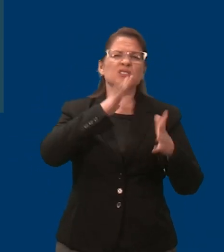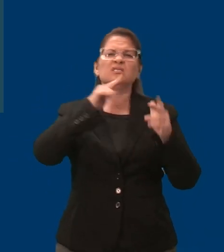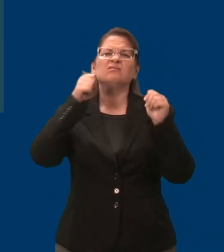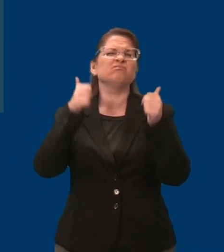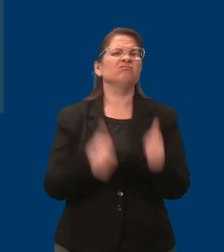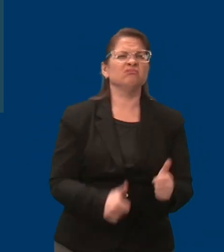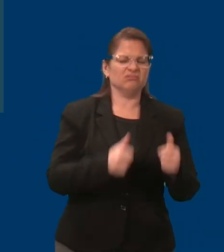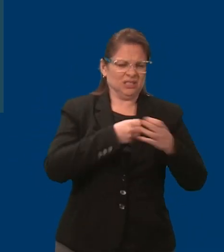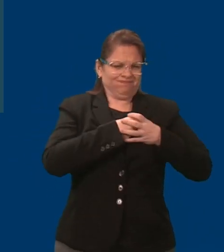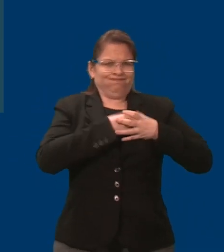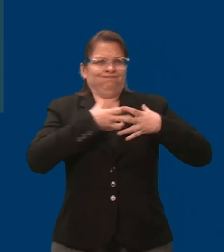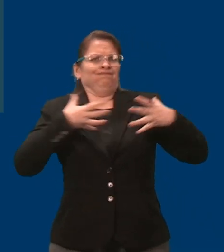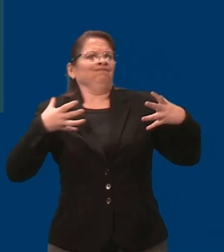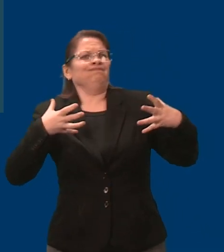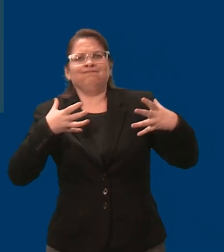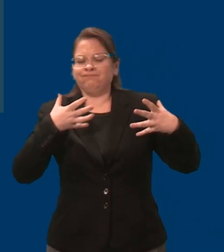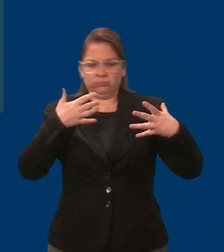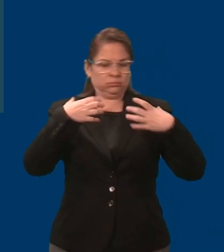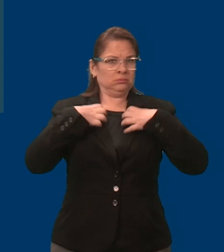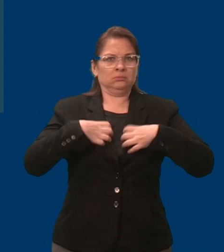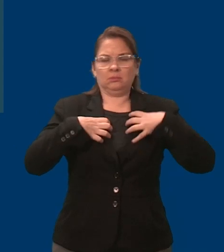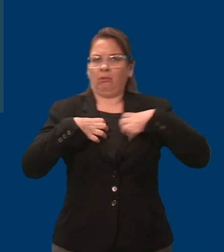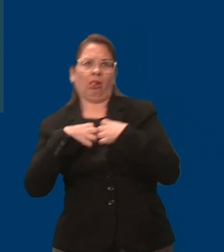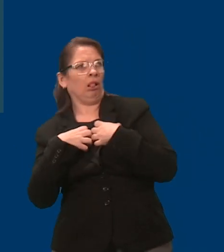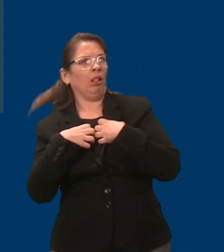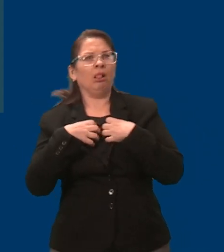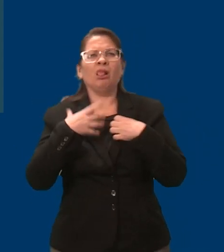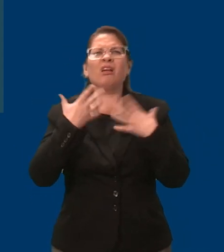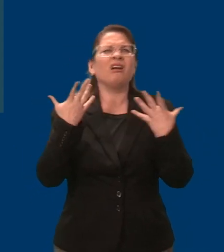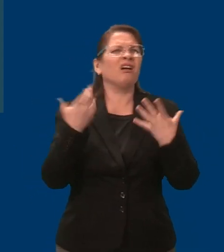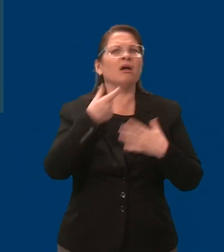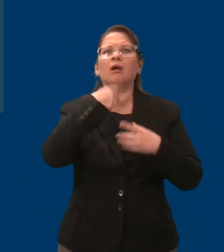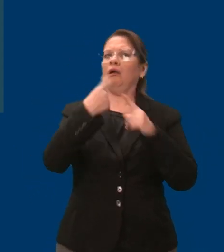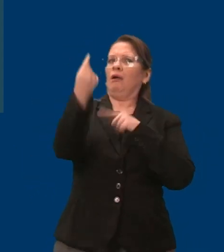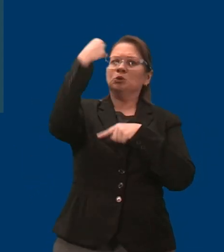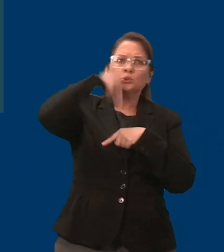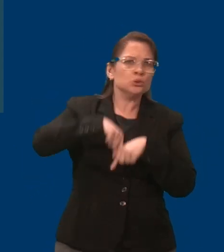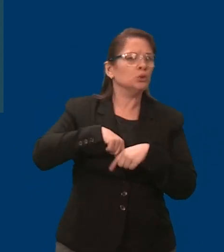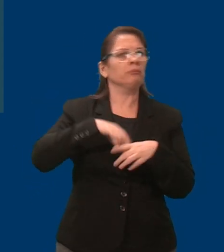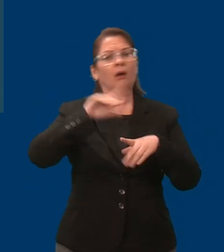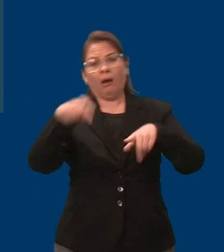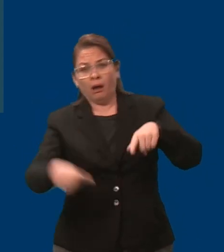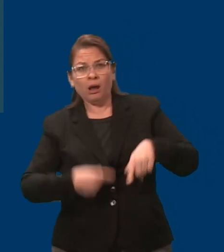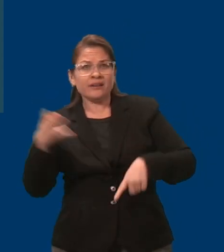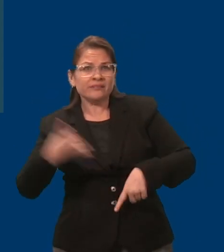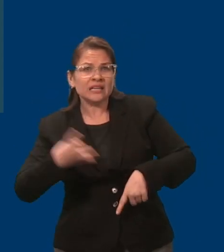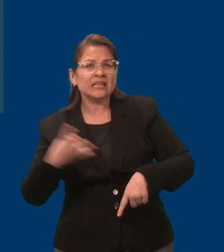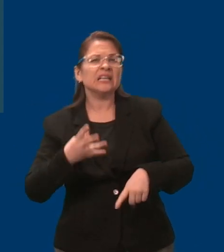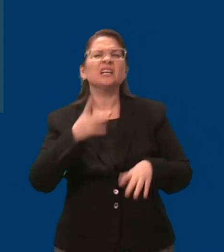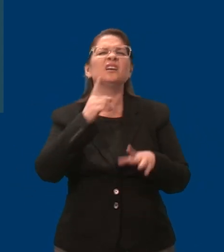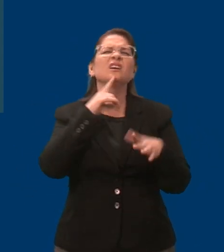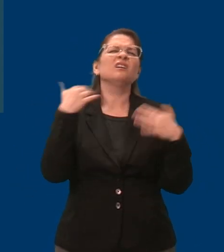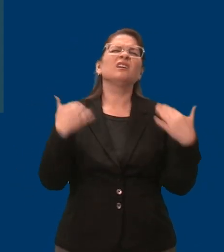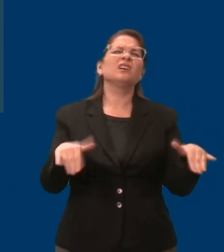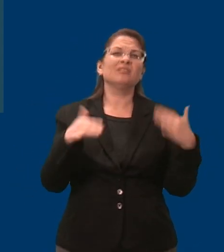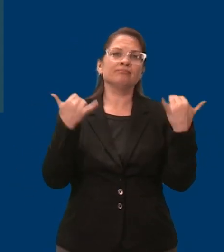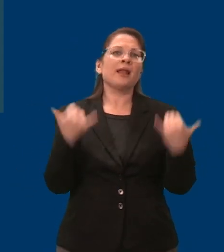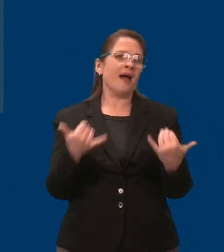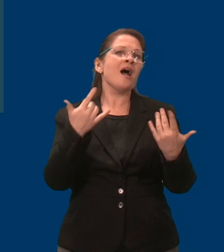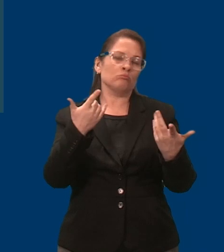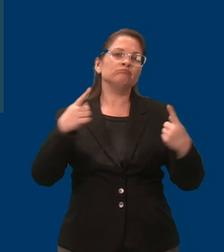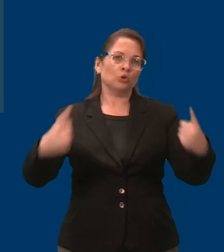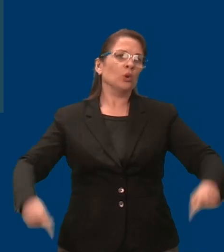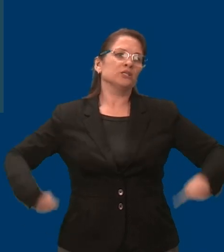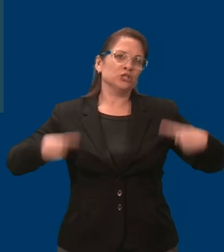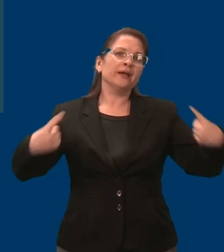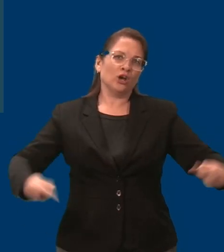and he had to have a trach and a vent for the first 2 years of his life. Today, Leo is in a wheelchair and requires intense weekly therapies just to be able to